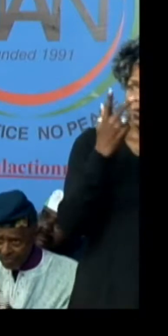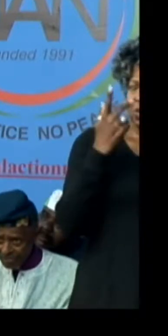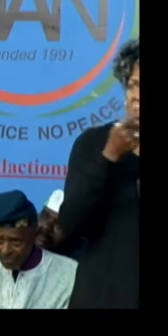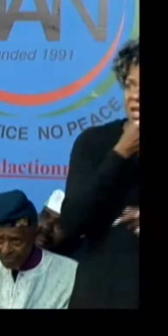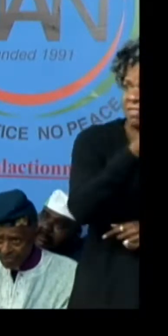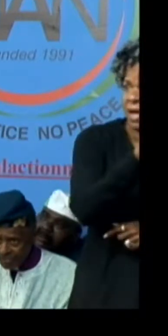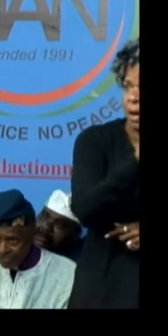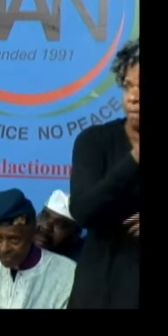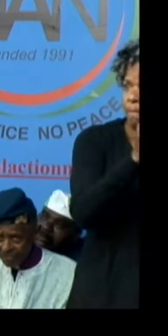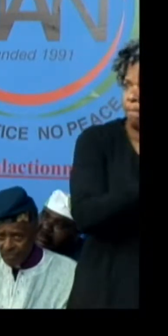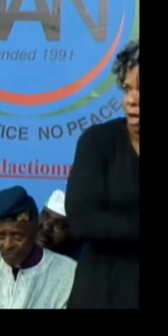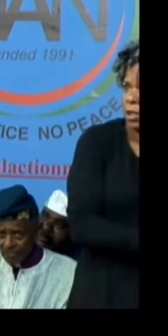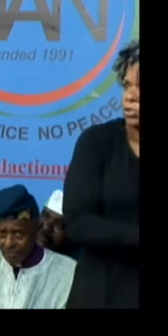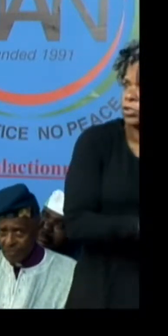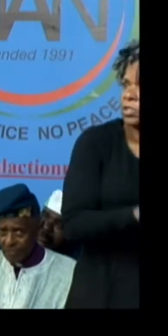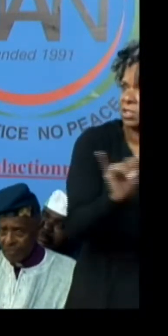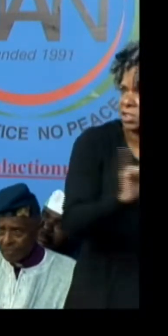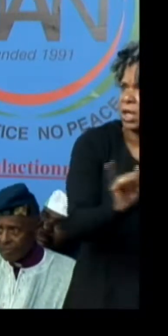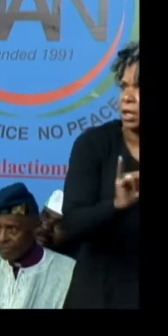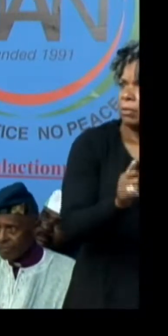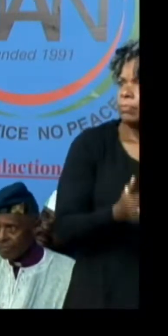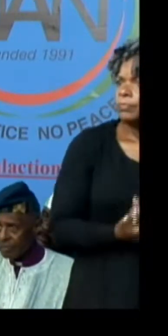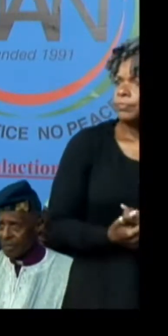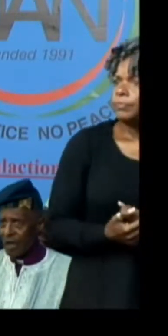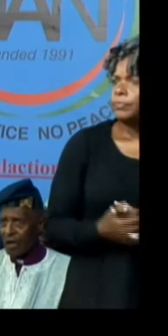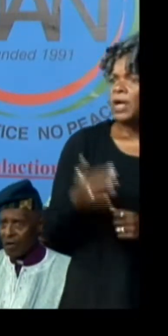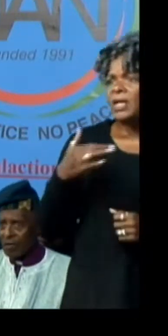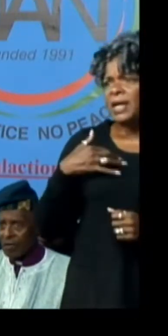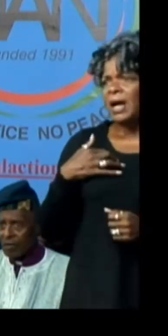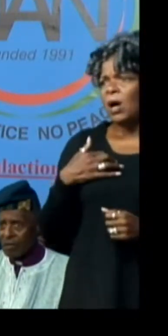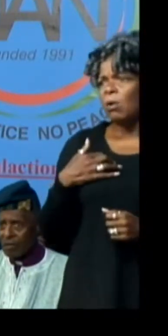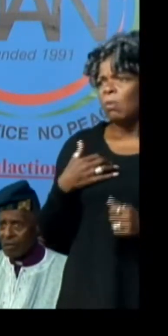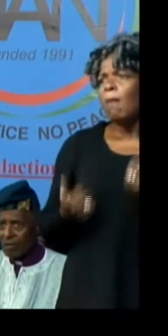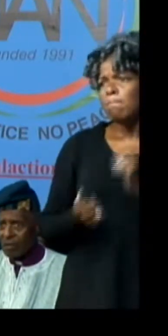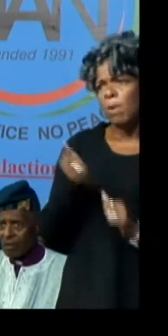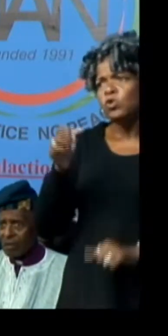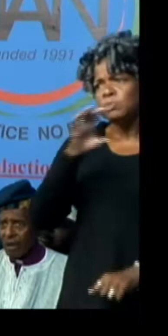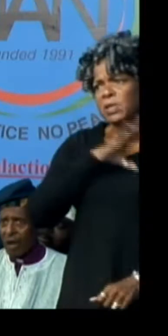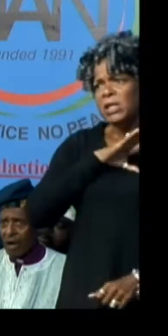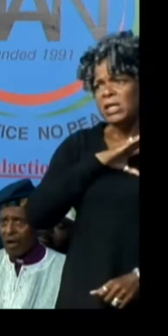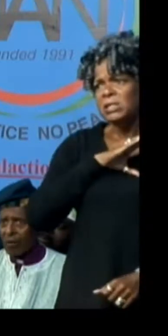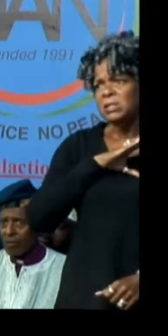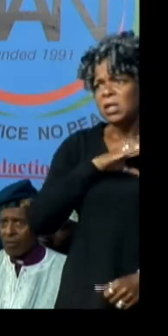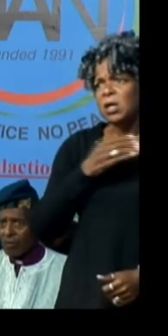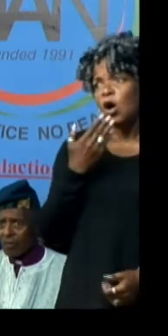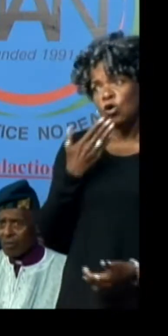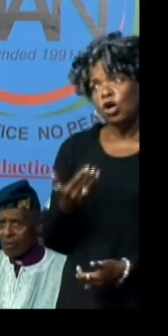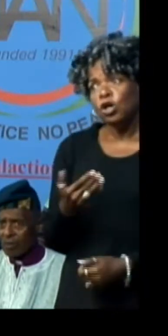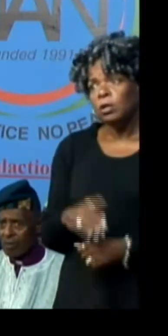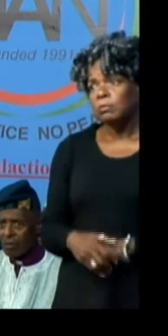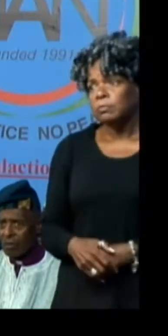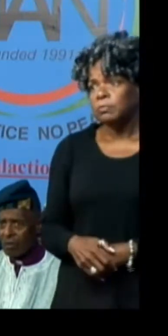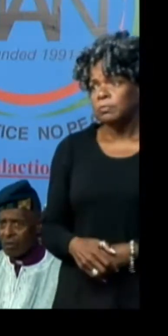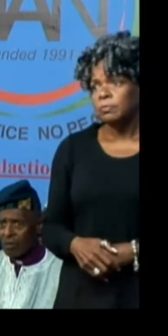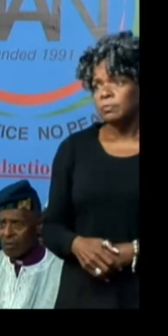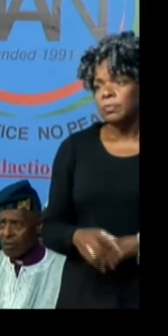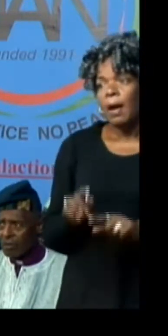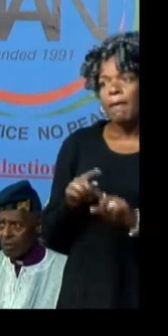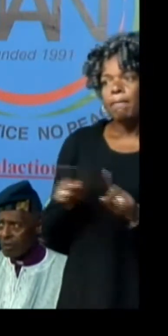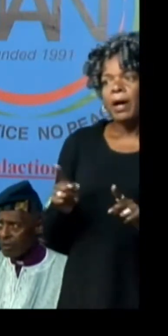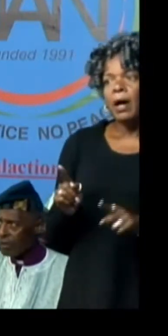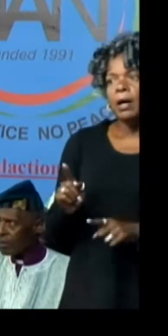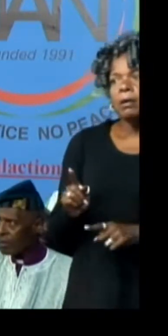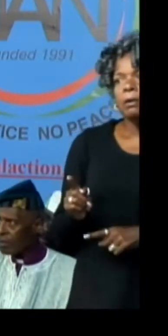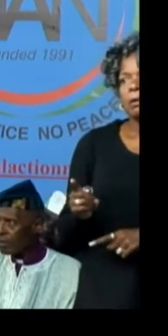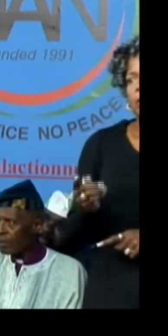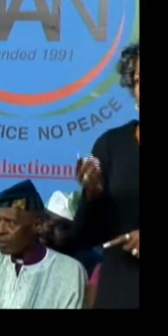Now, I don't believe all police are bad. I don't even believe most are bad. But those that are bad need to be held accountable just